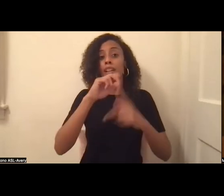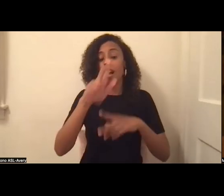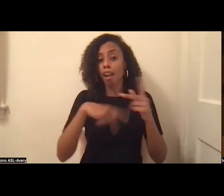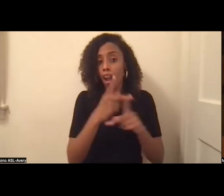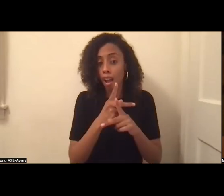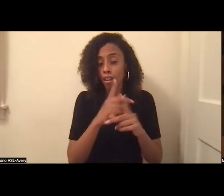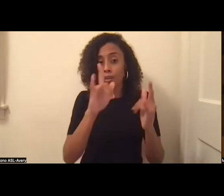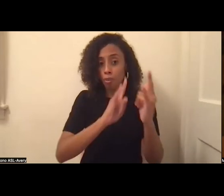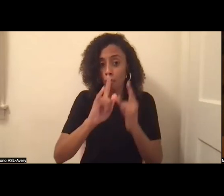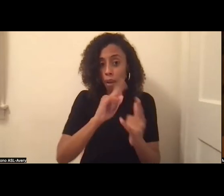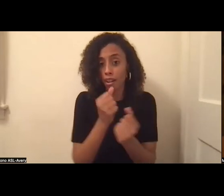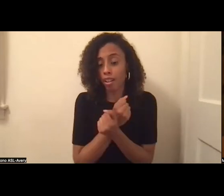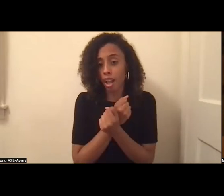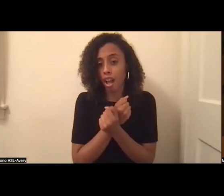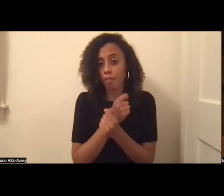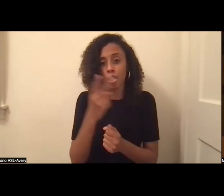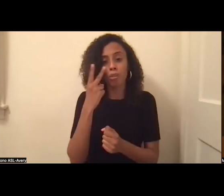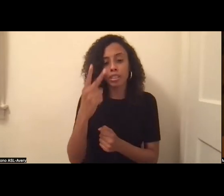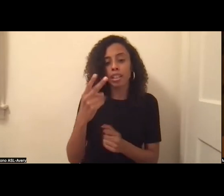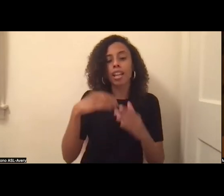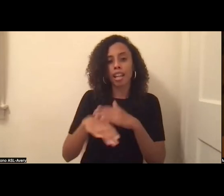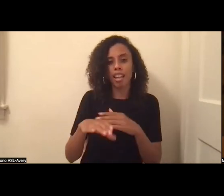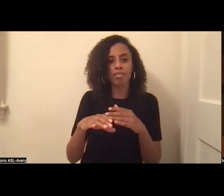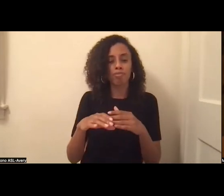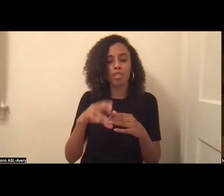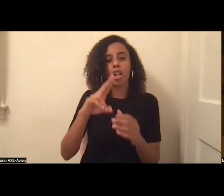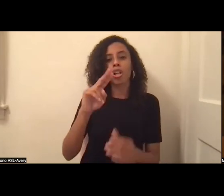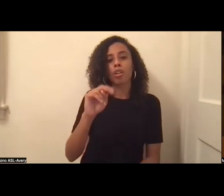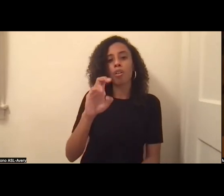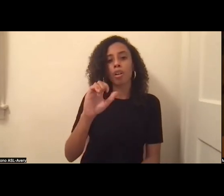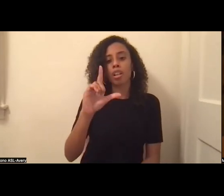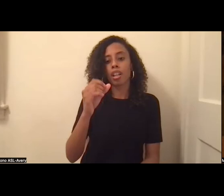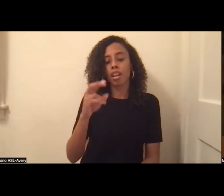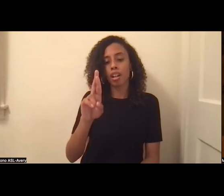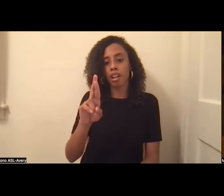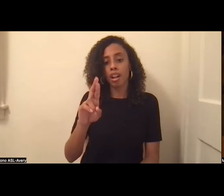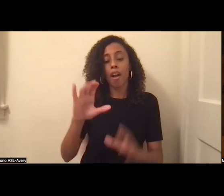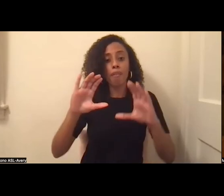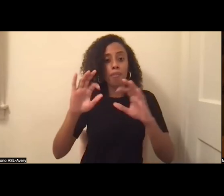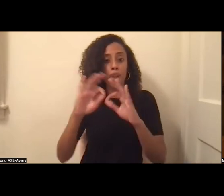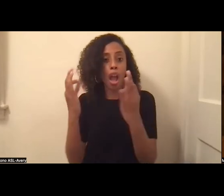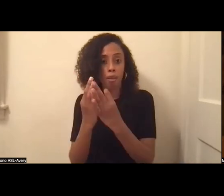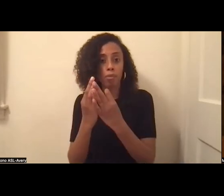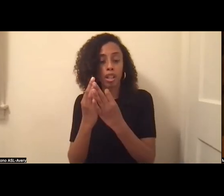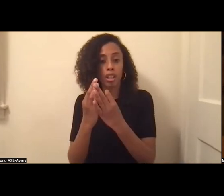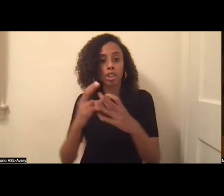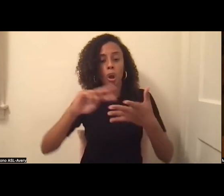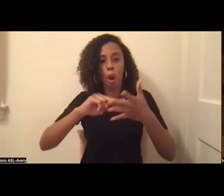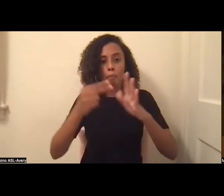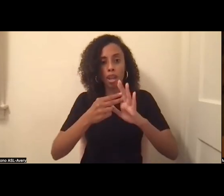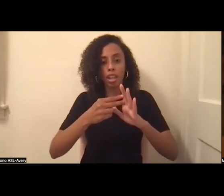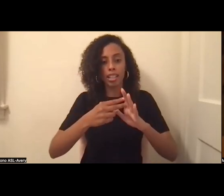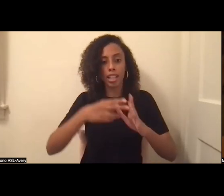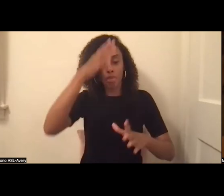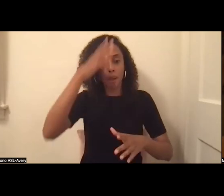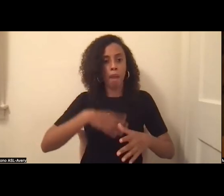see in the nuclear family. And she talks about how the nuclear family is patriarchal and capitalistic,